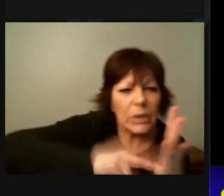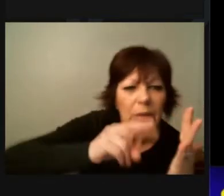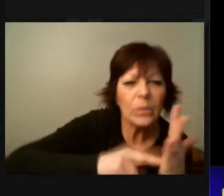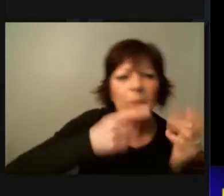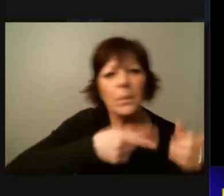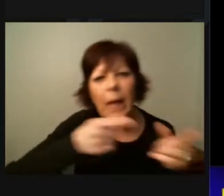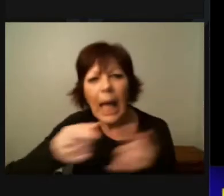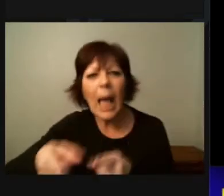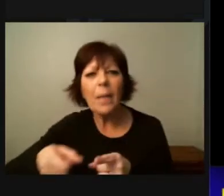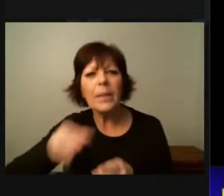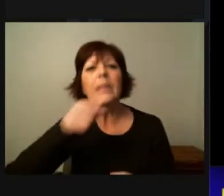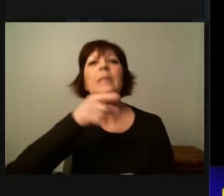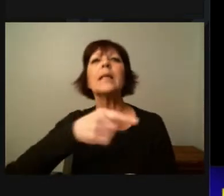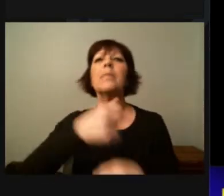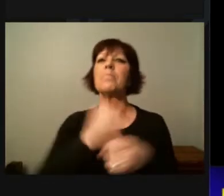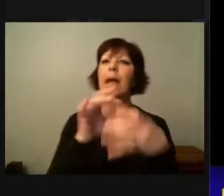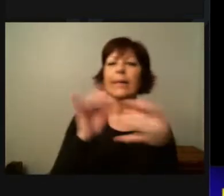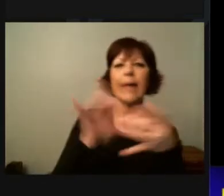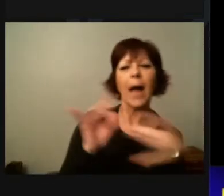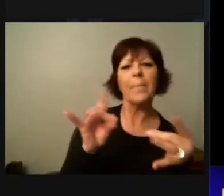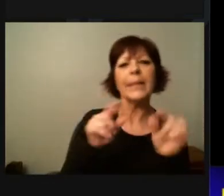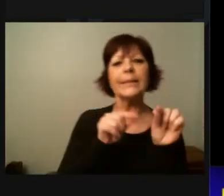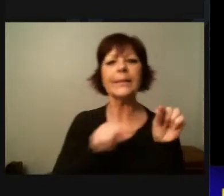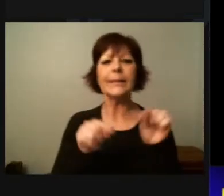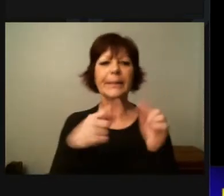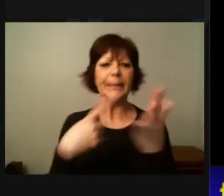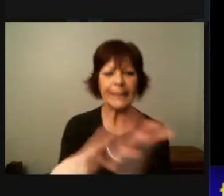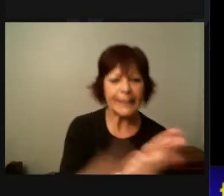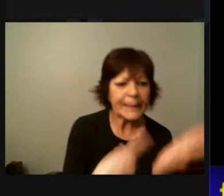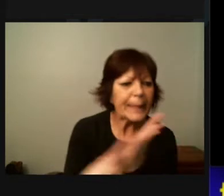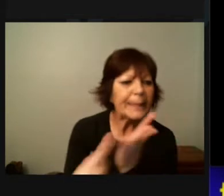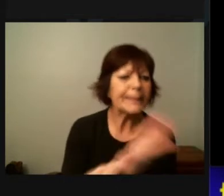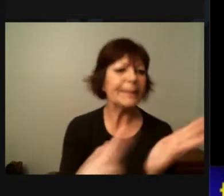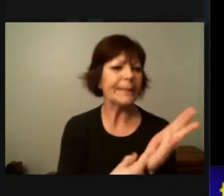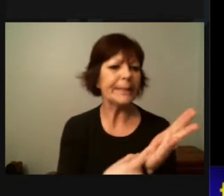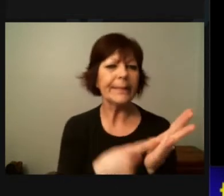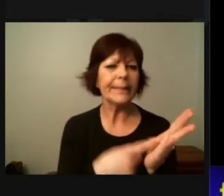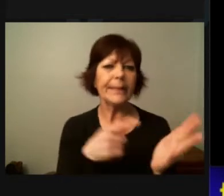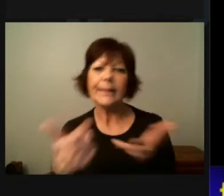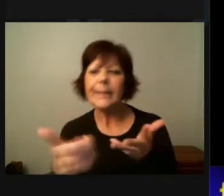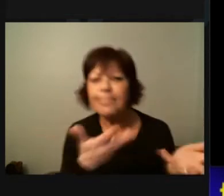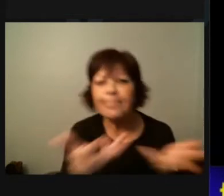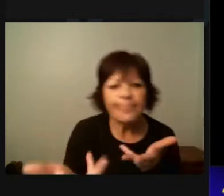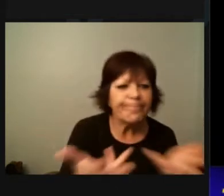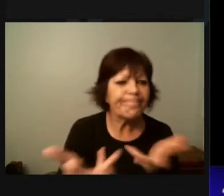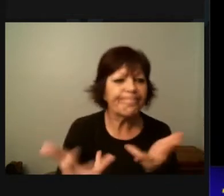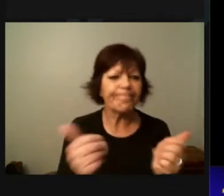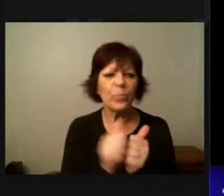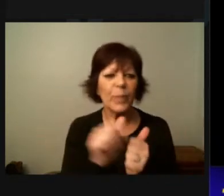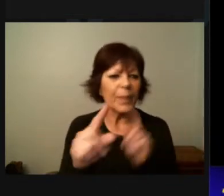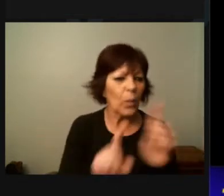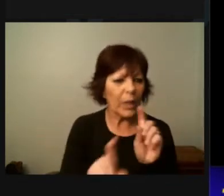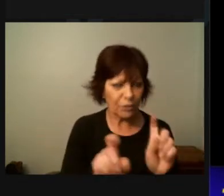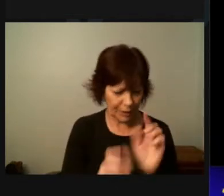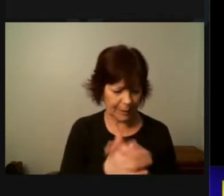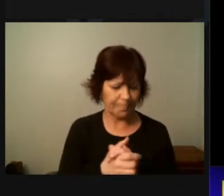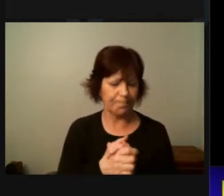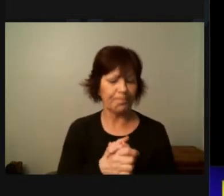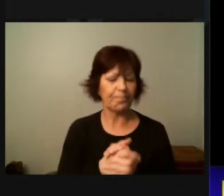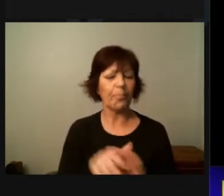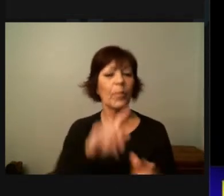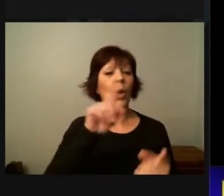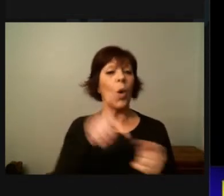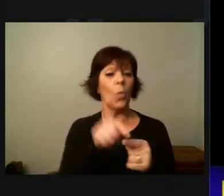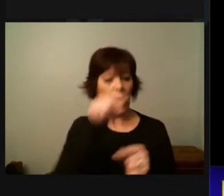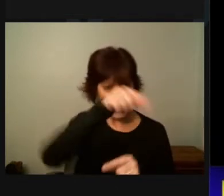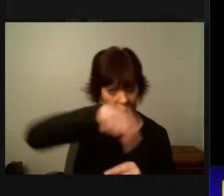trials, and they make comments, and they have discussions, and they go back and forth with their questions. When the